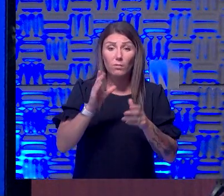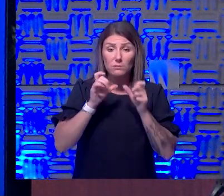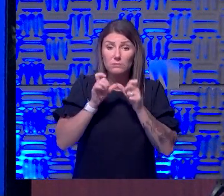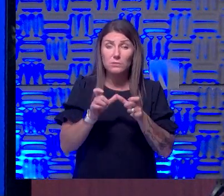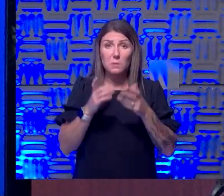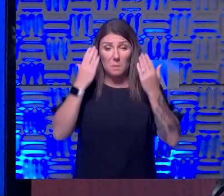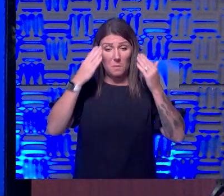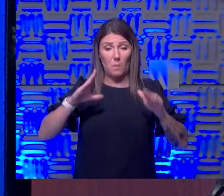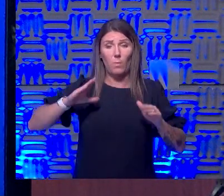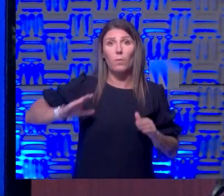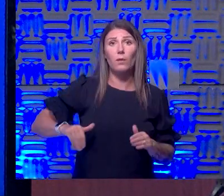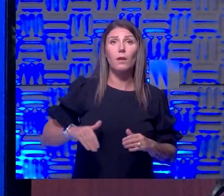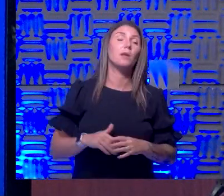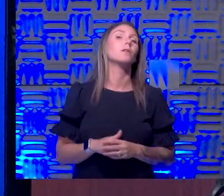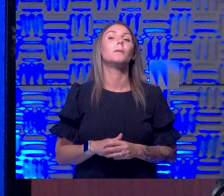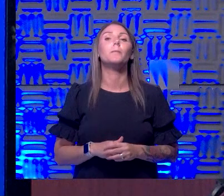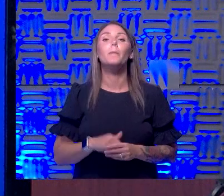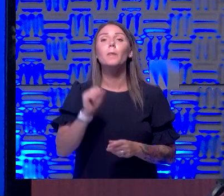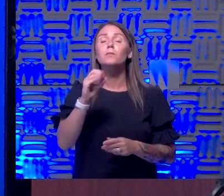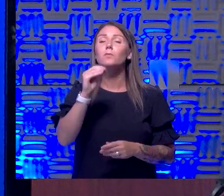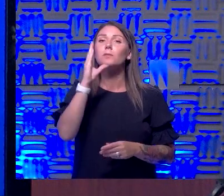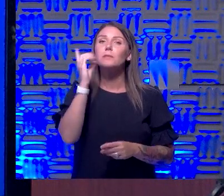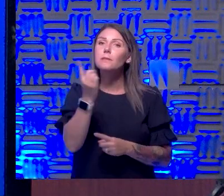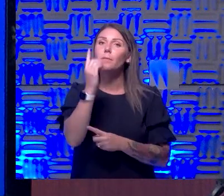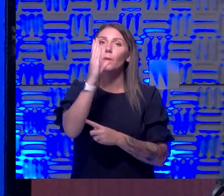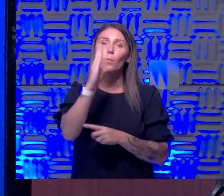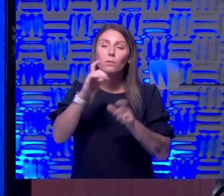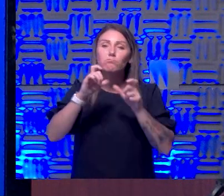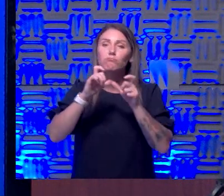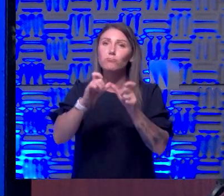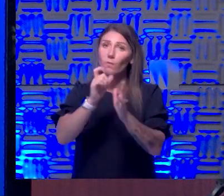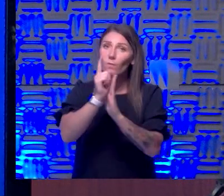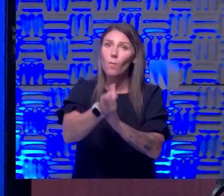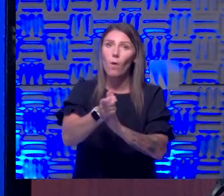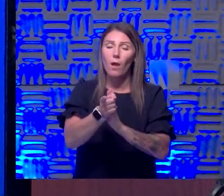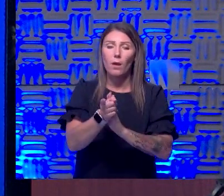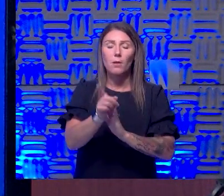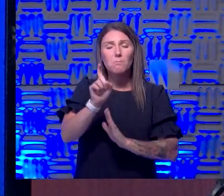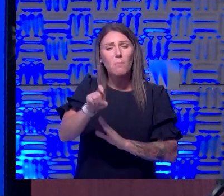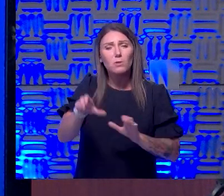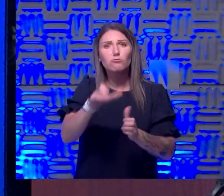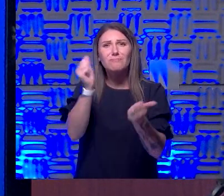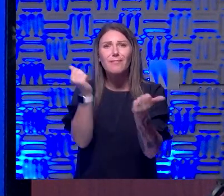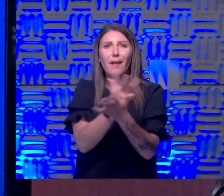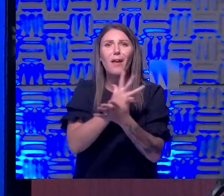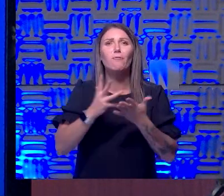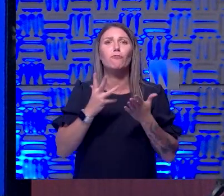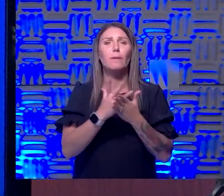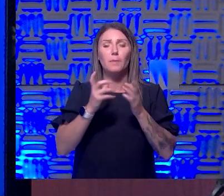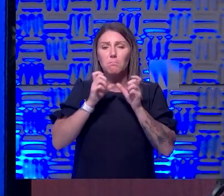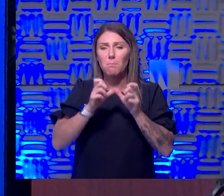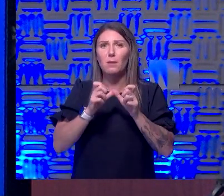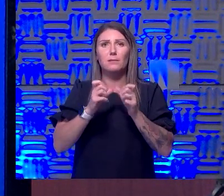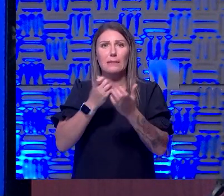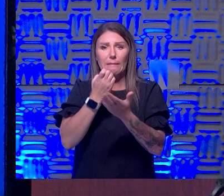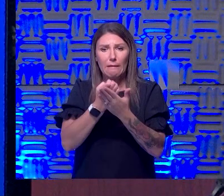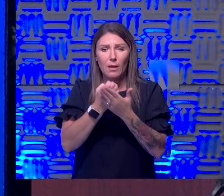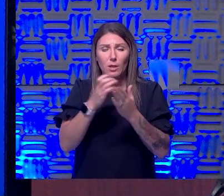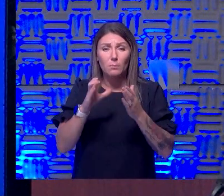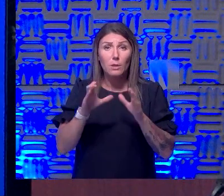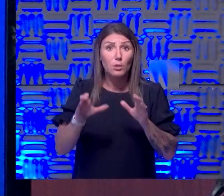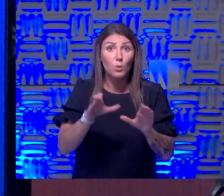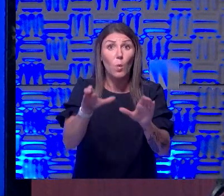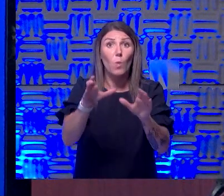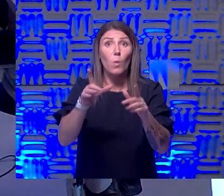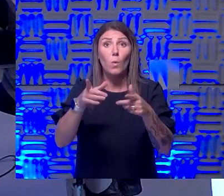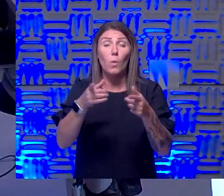that. So this is something that's going to be with us for a while. We need to do all we can to keep our economy going, and this is the way to